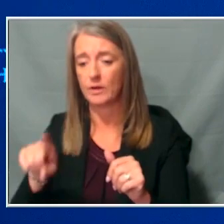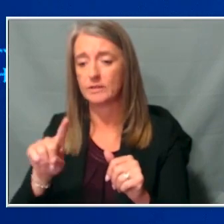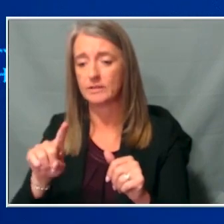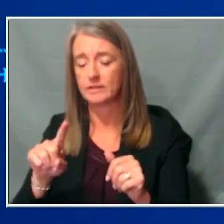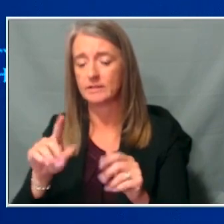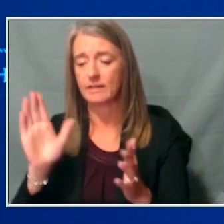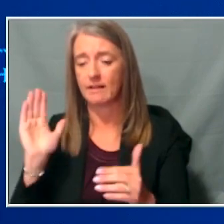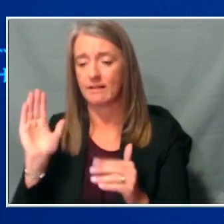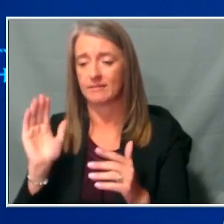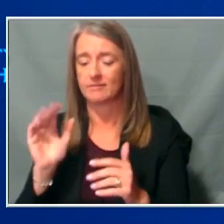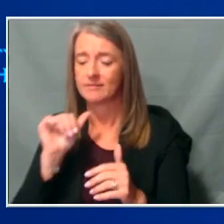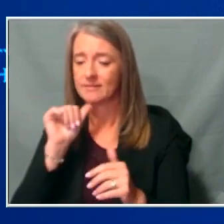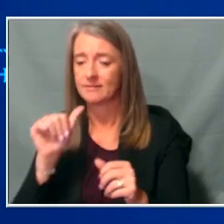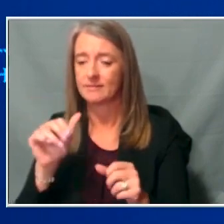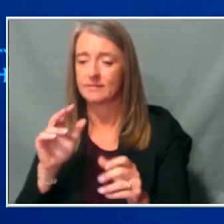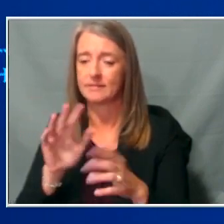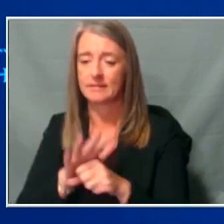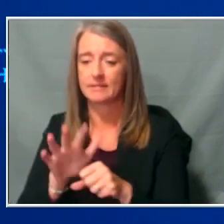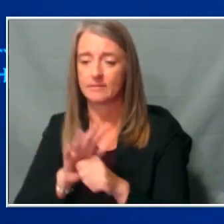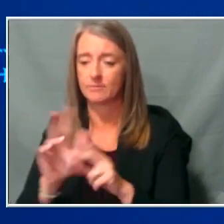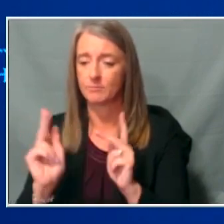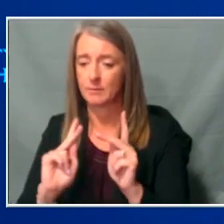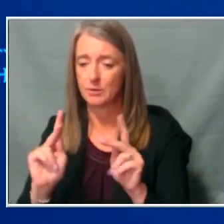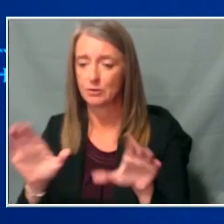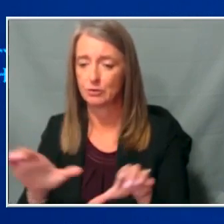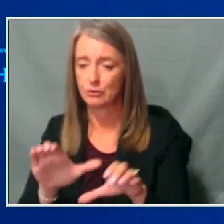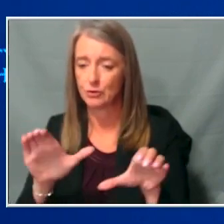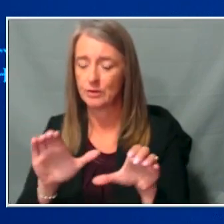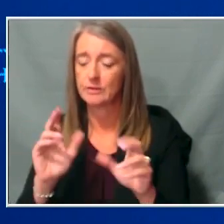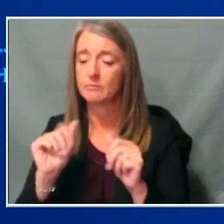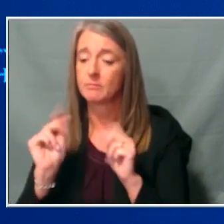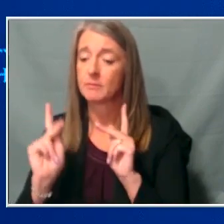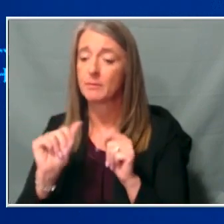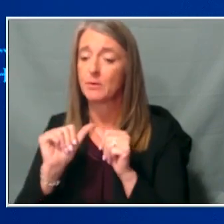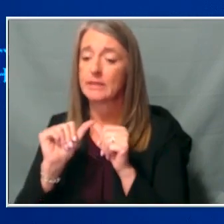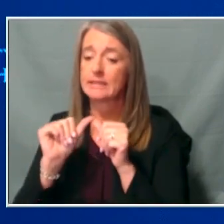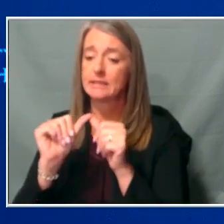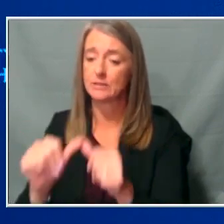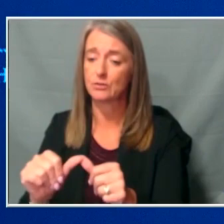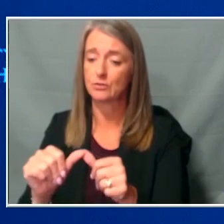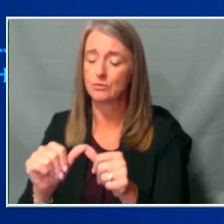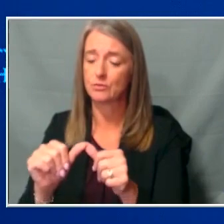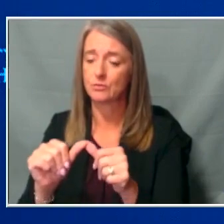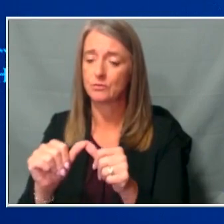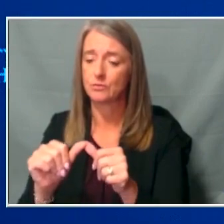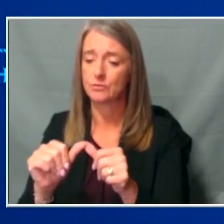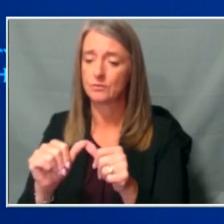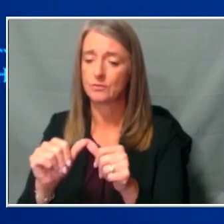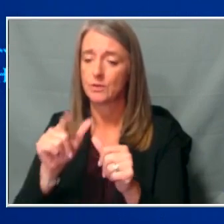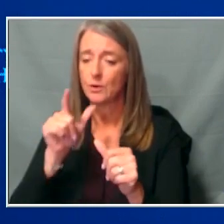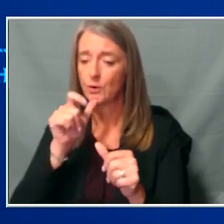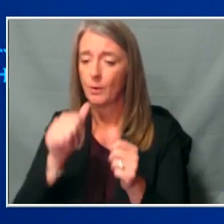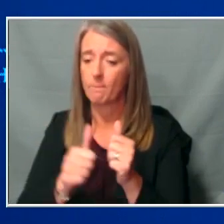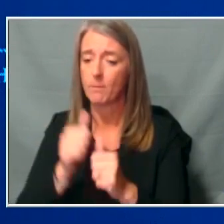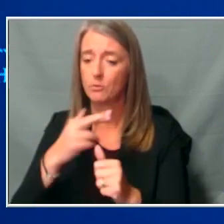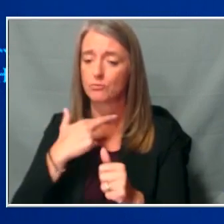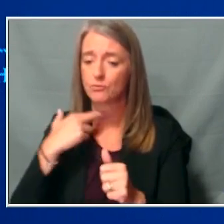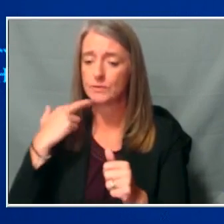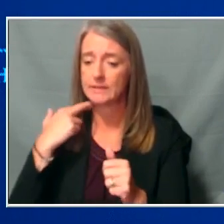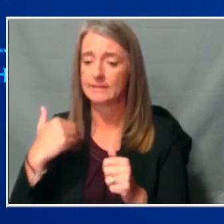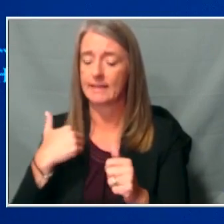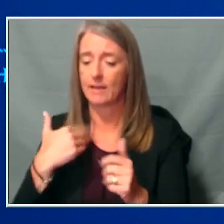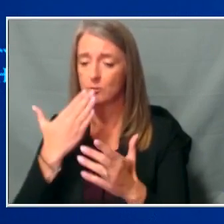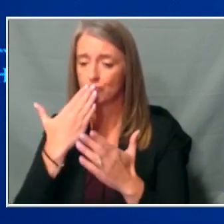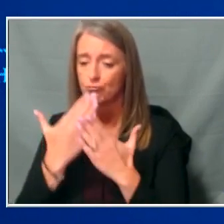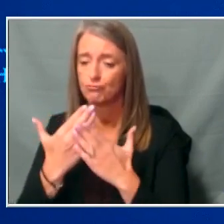than optimal uptake. We know that those people that it continues to be who are at most risk have been good